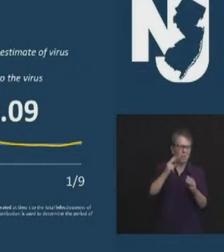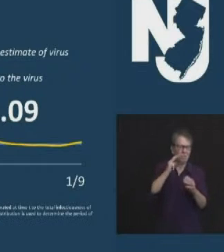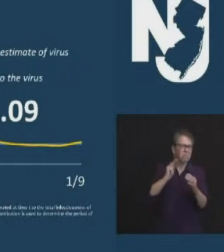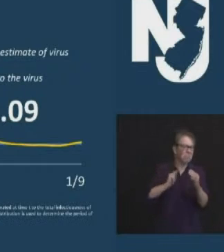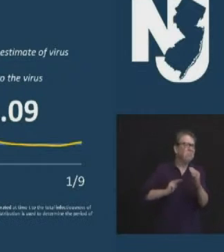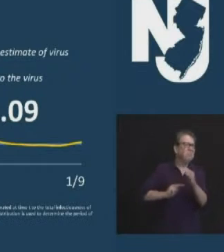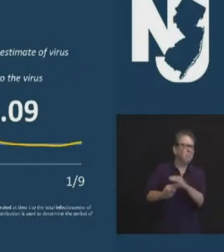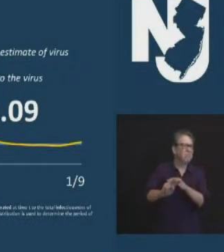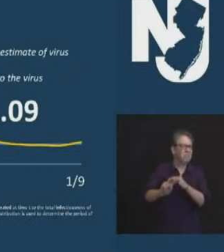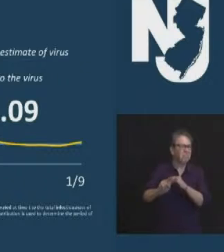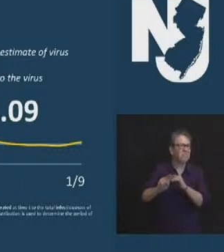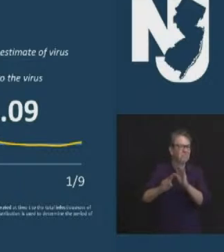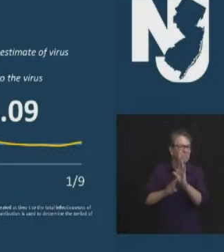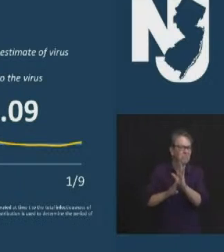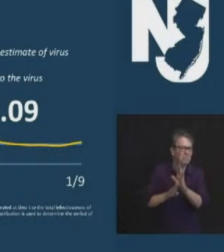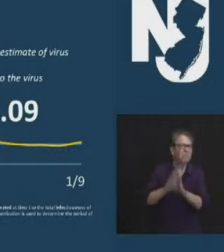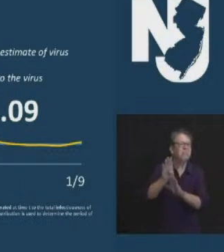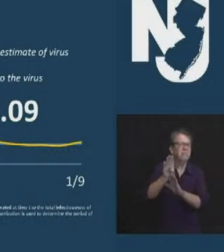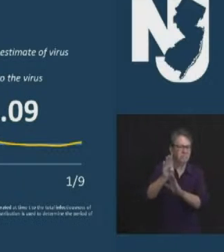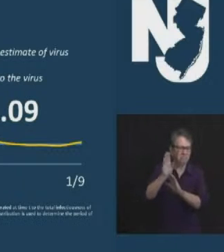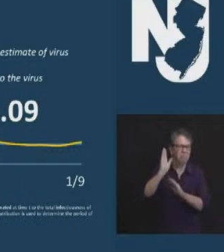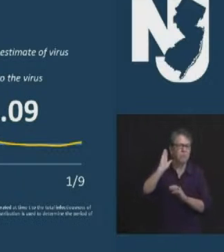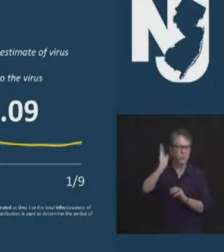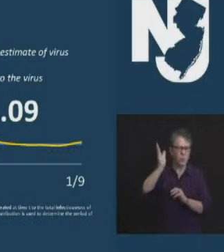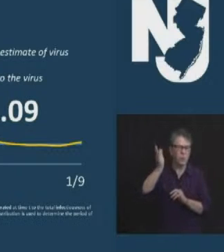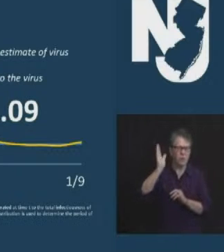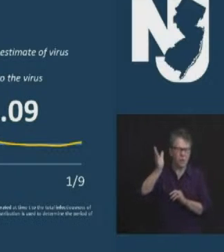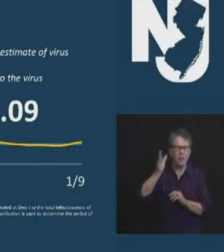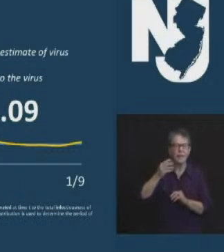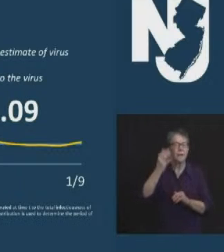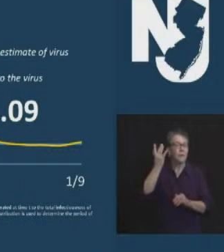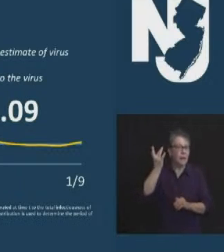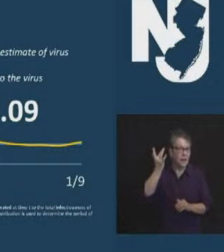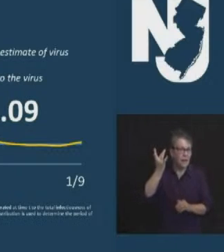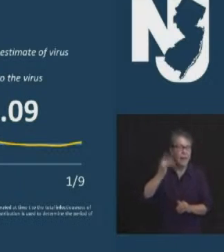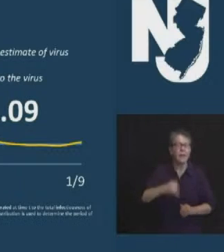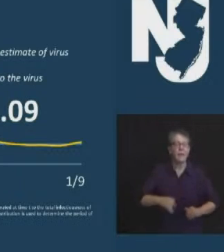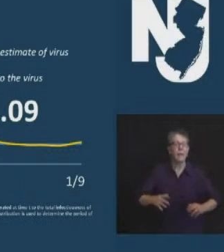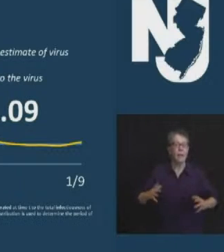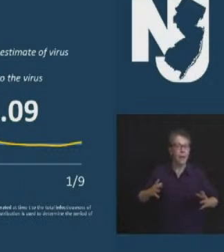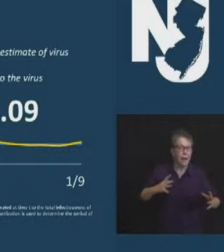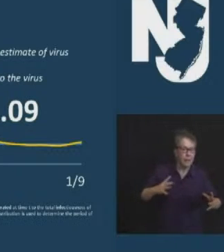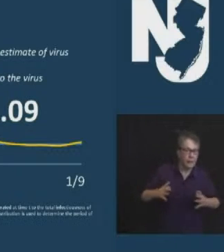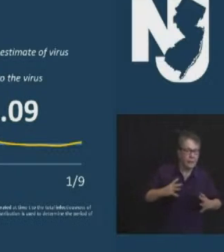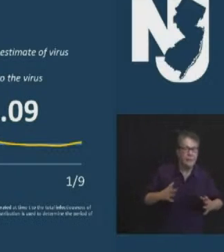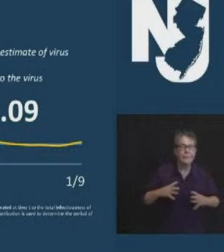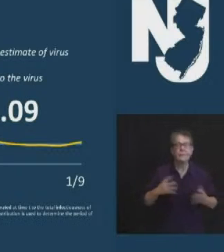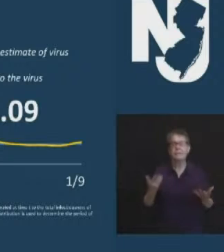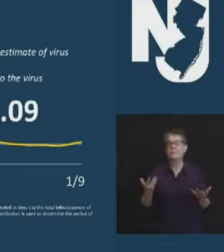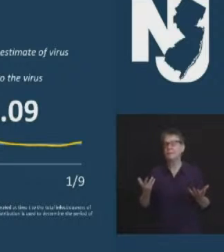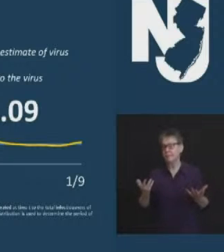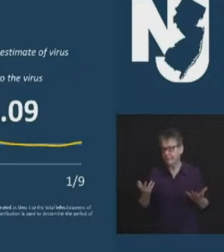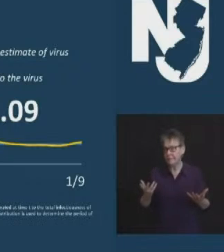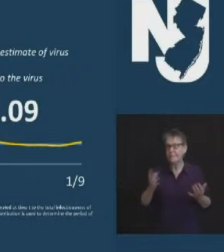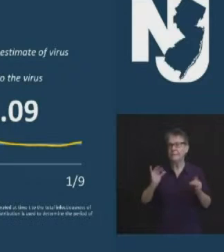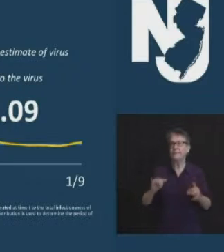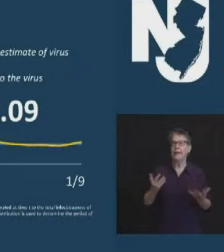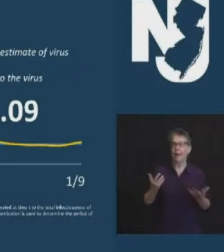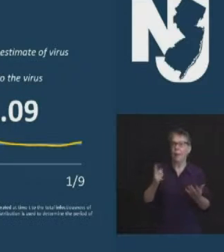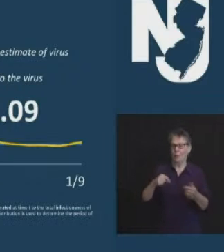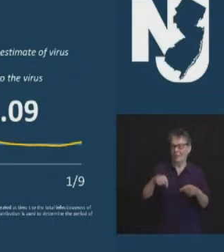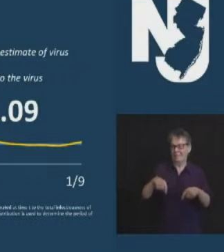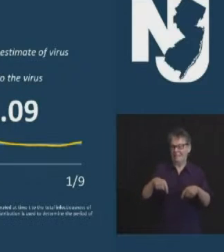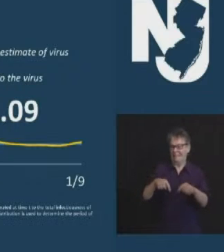experiencing that increase. This is likely from indoor gatherings where neither social distancing nor wearing a face mask were adhered